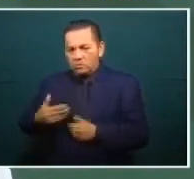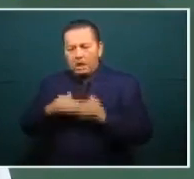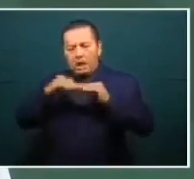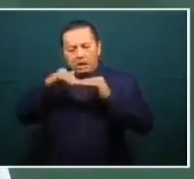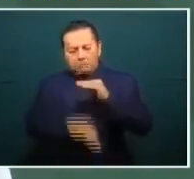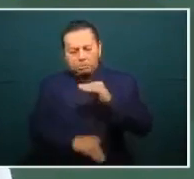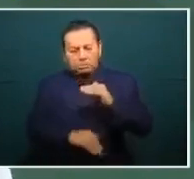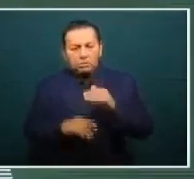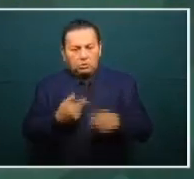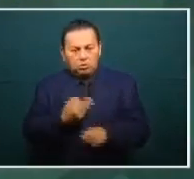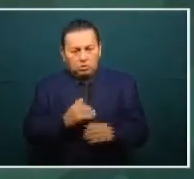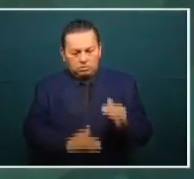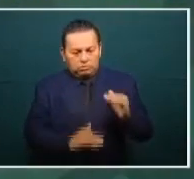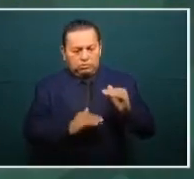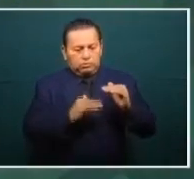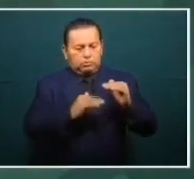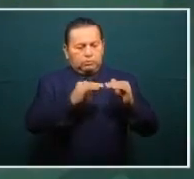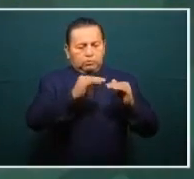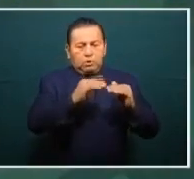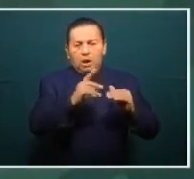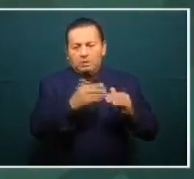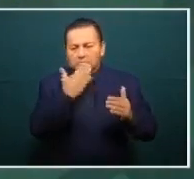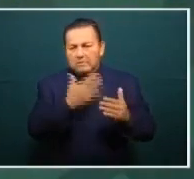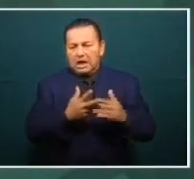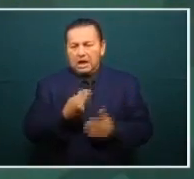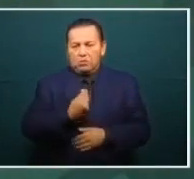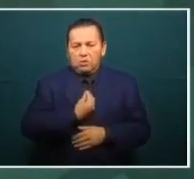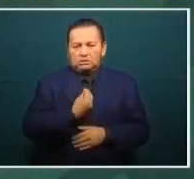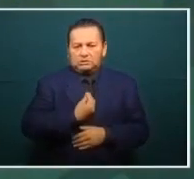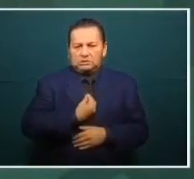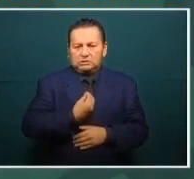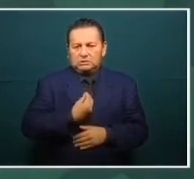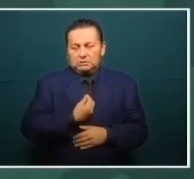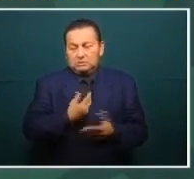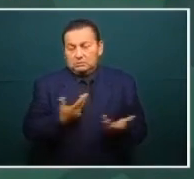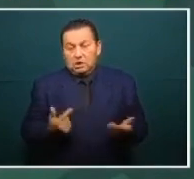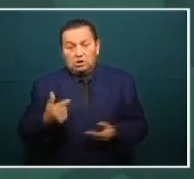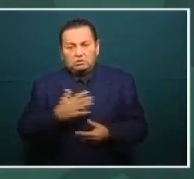Than before we took over this government, fortunately.